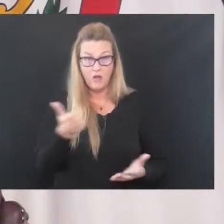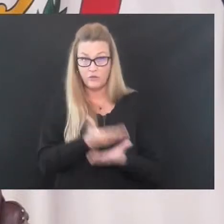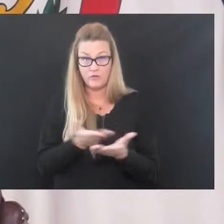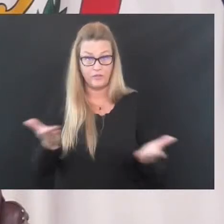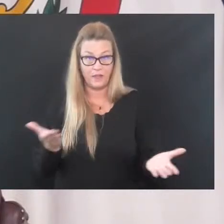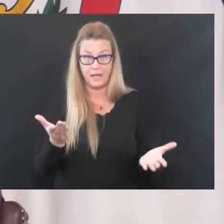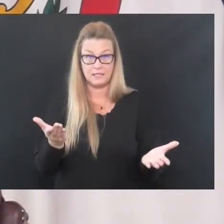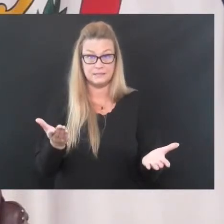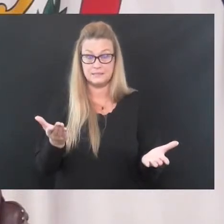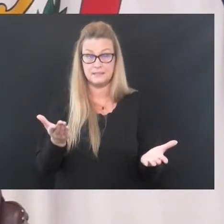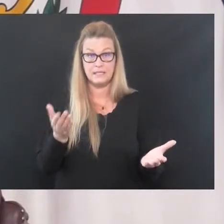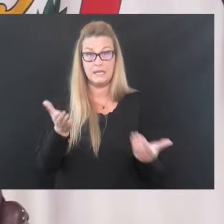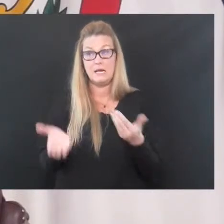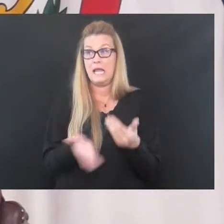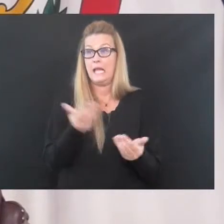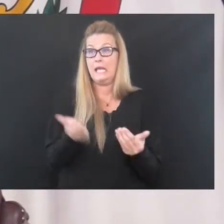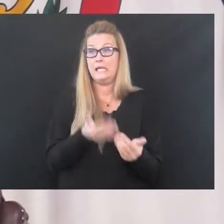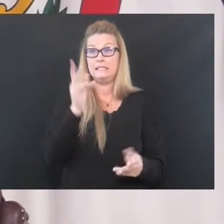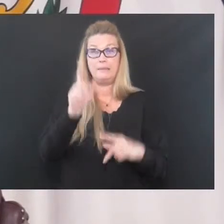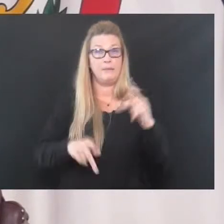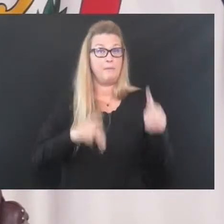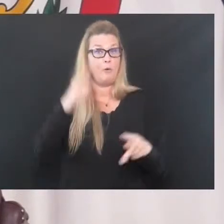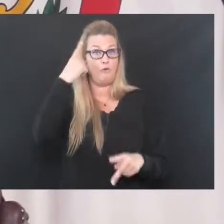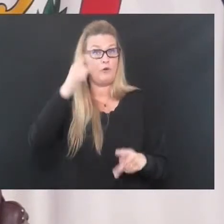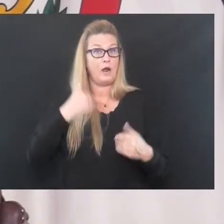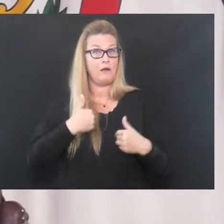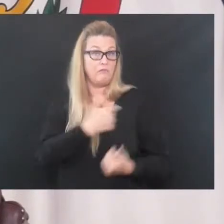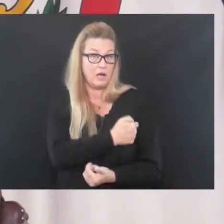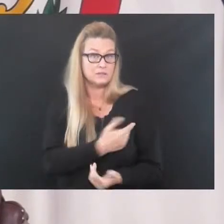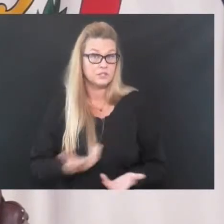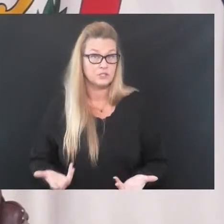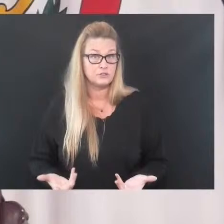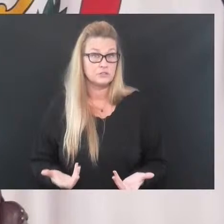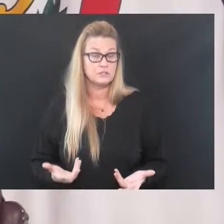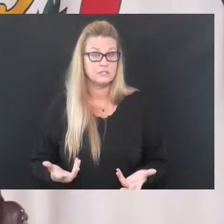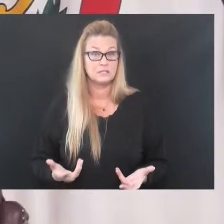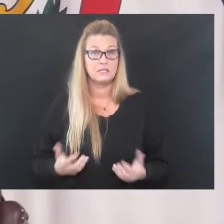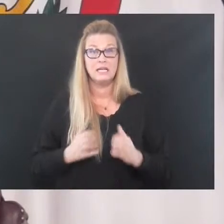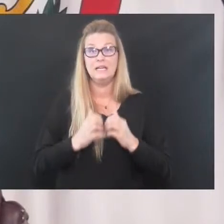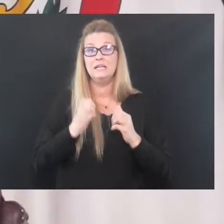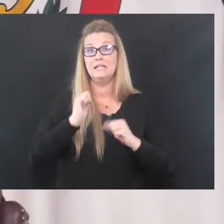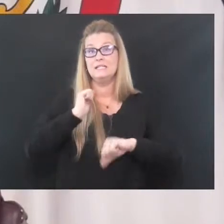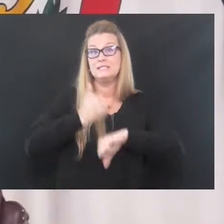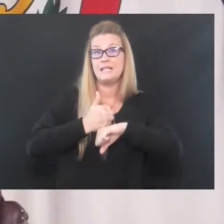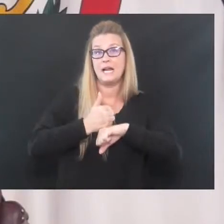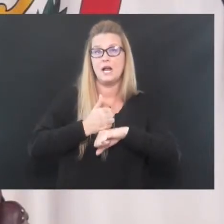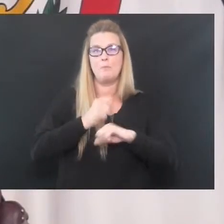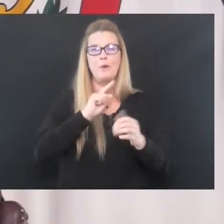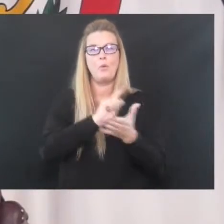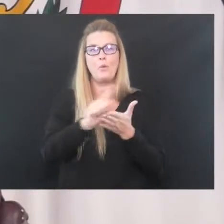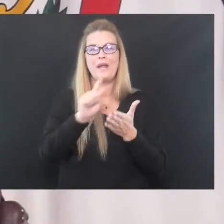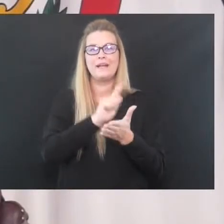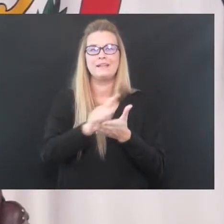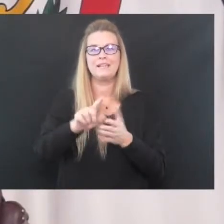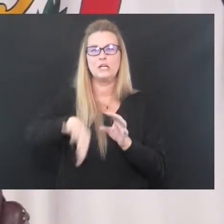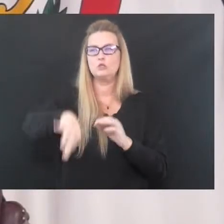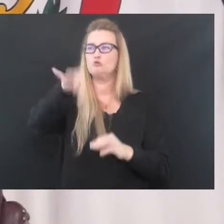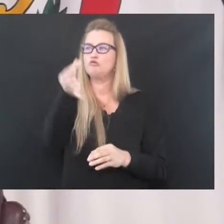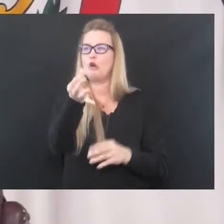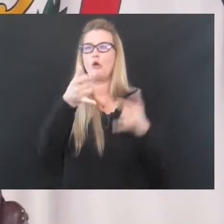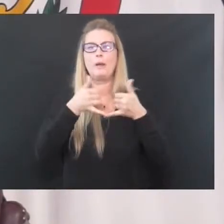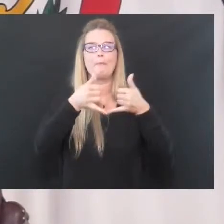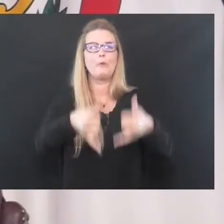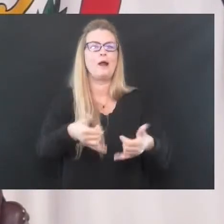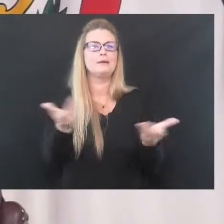incentivize vaccination that lots of people are doing. Establish some level of weekly drawings or monthly drawings and have a